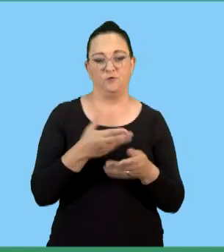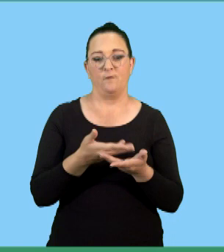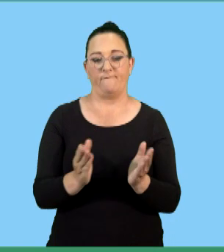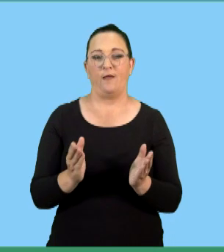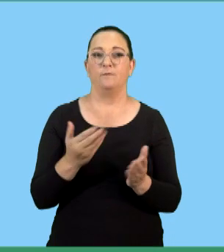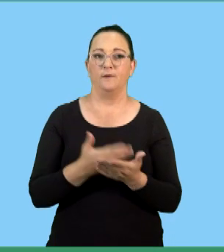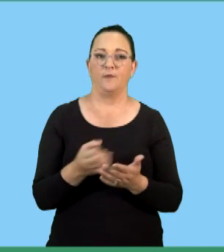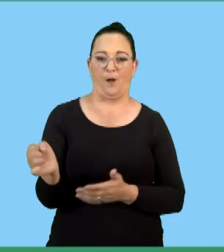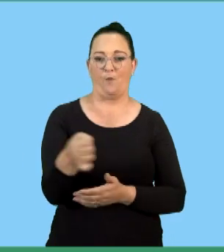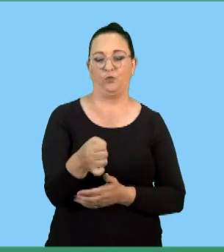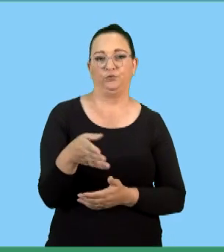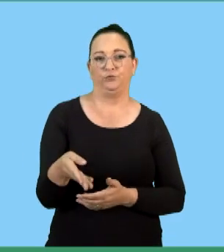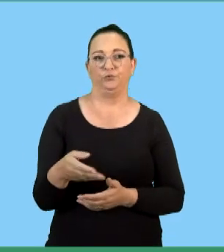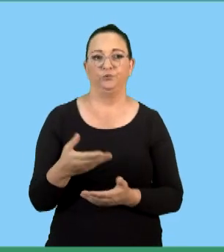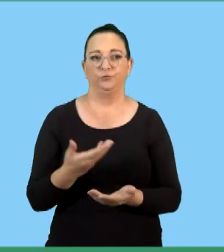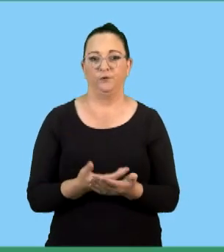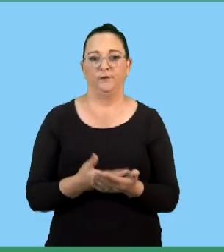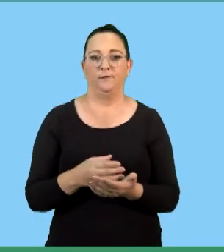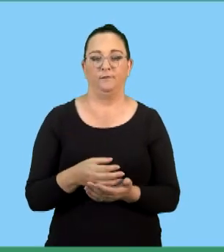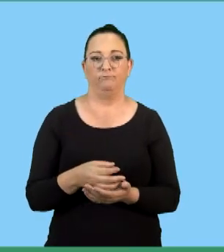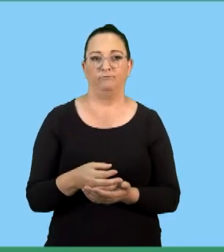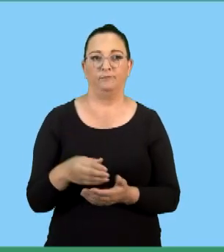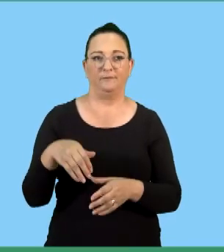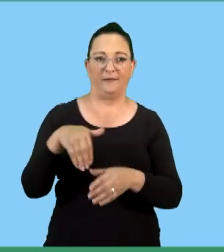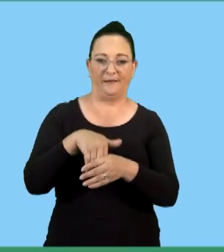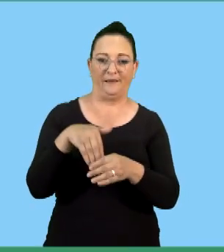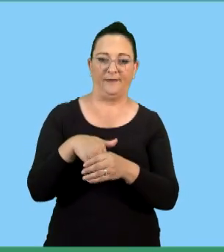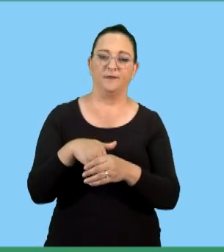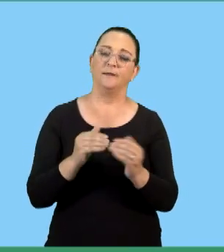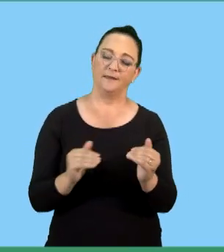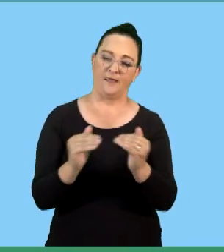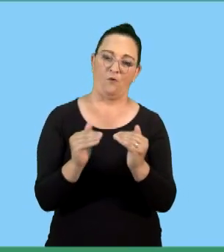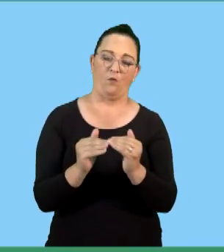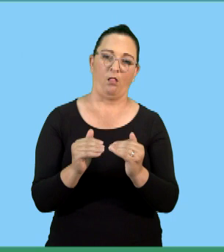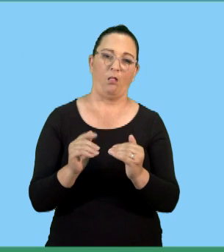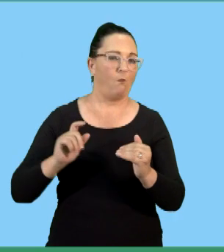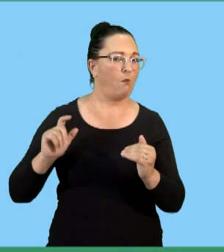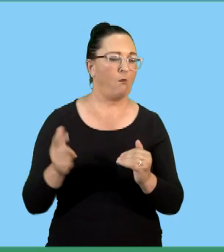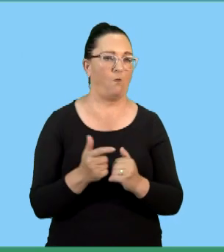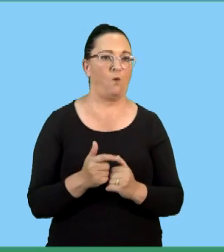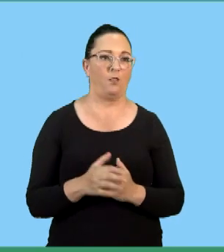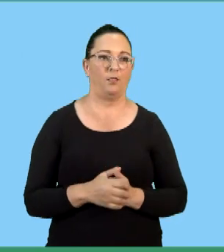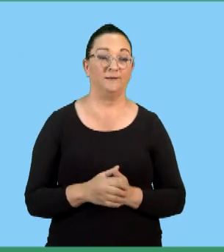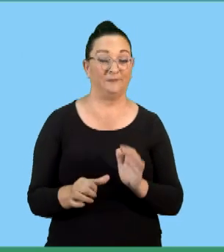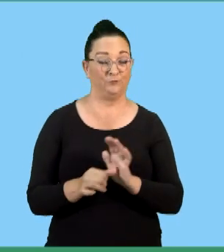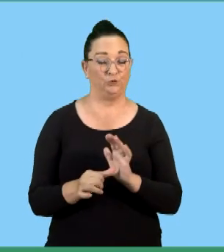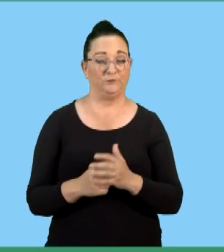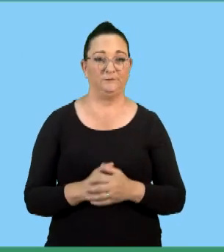previously disadvantaged individual. But equal opportunities should be given to everybody. Very, very